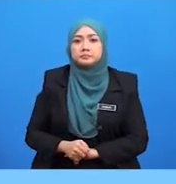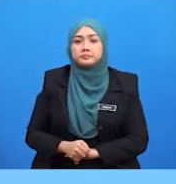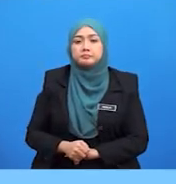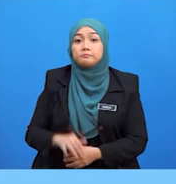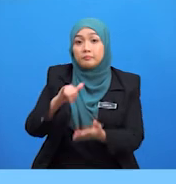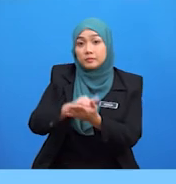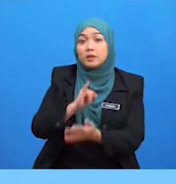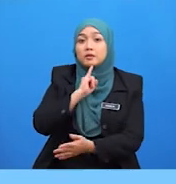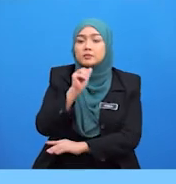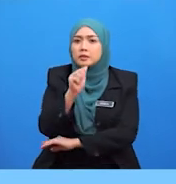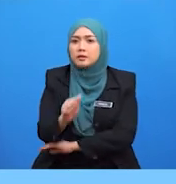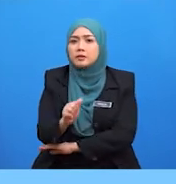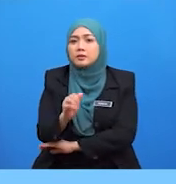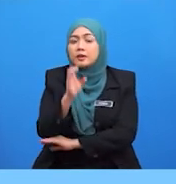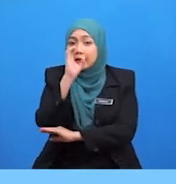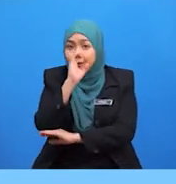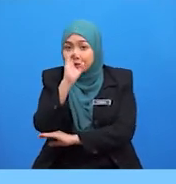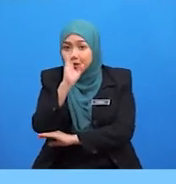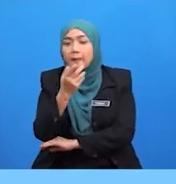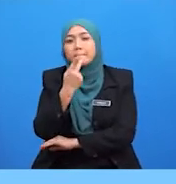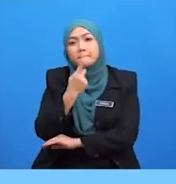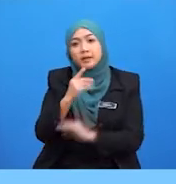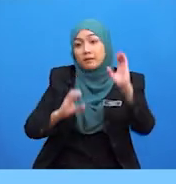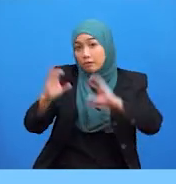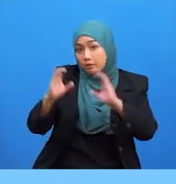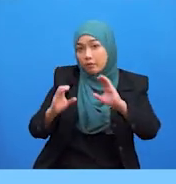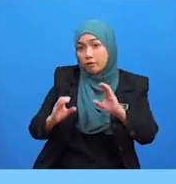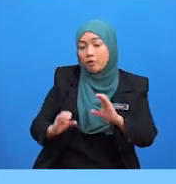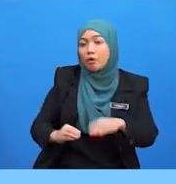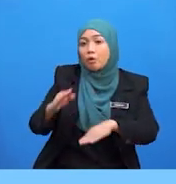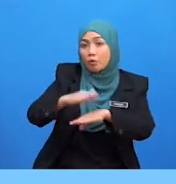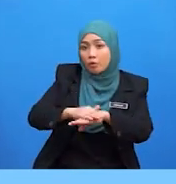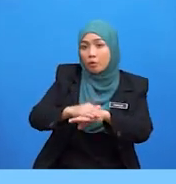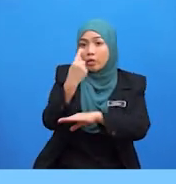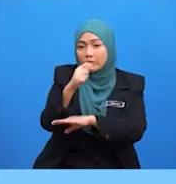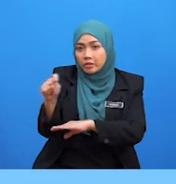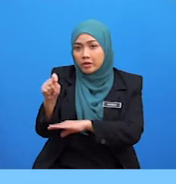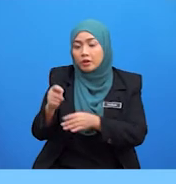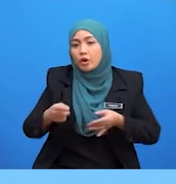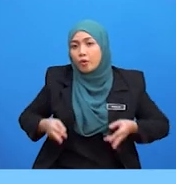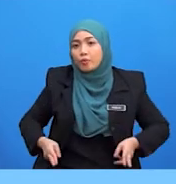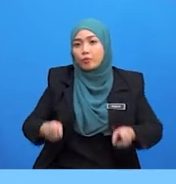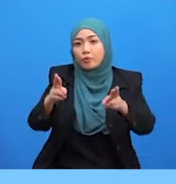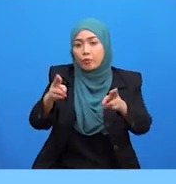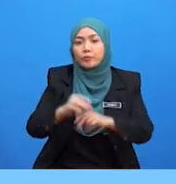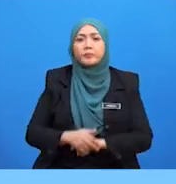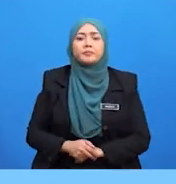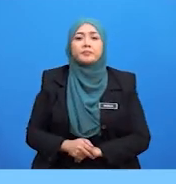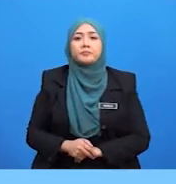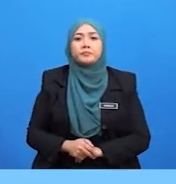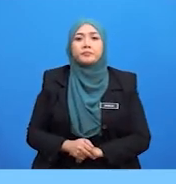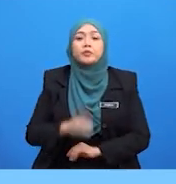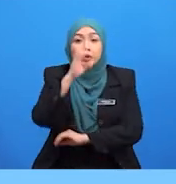There is a cute pink car on the road. Cute and pink are